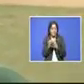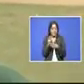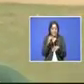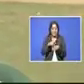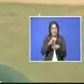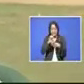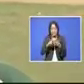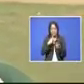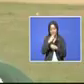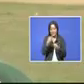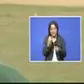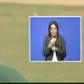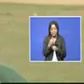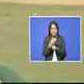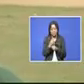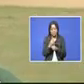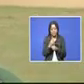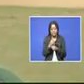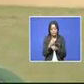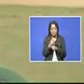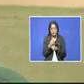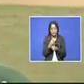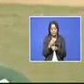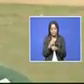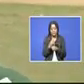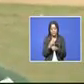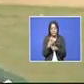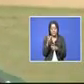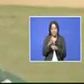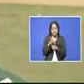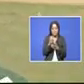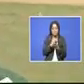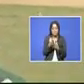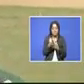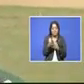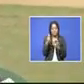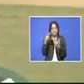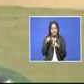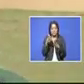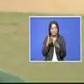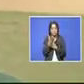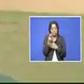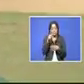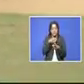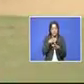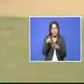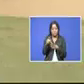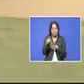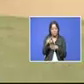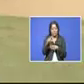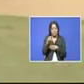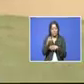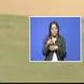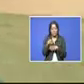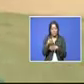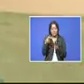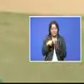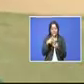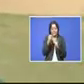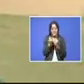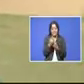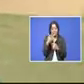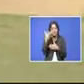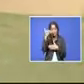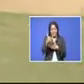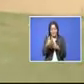the end of the year, give or take, the championship goes through the pros. So this team, on our next game, you would see a